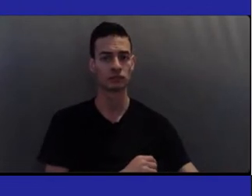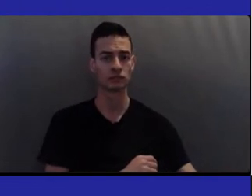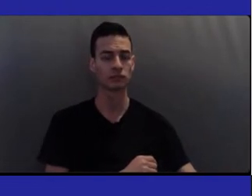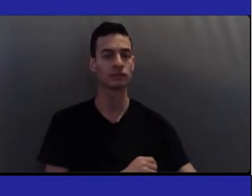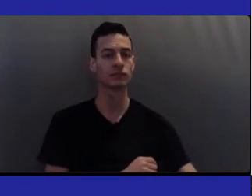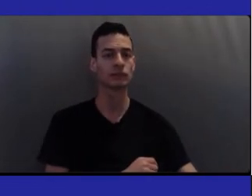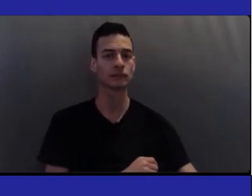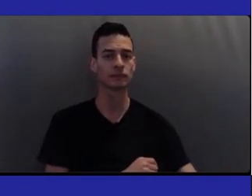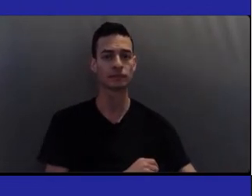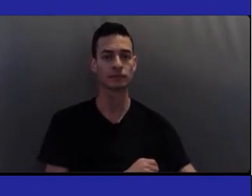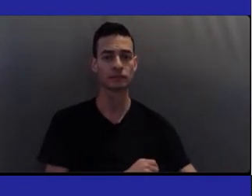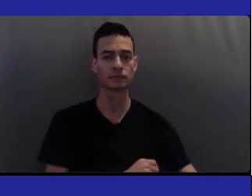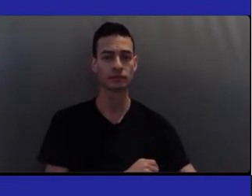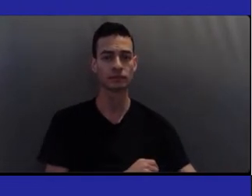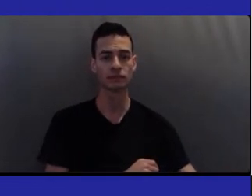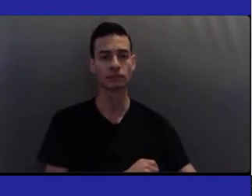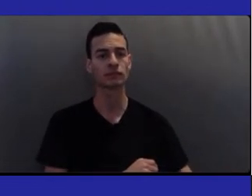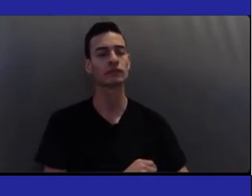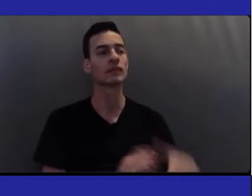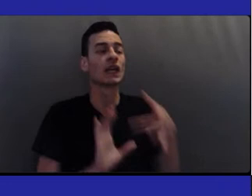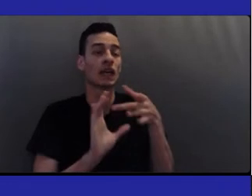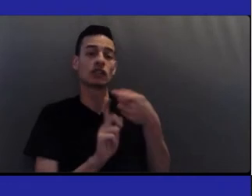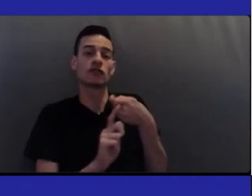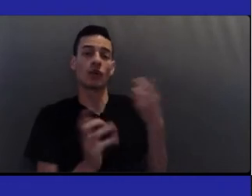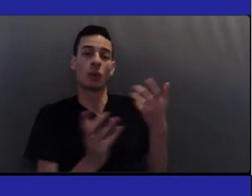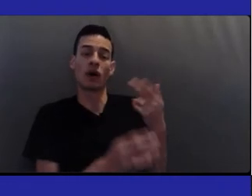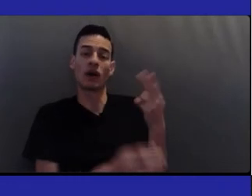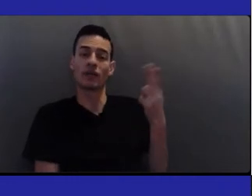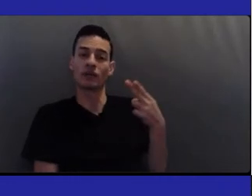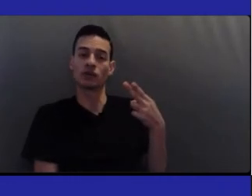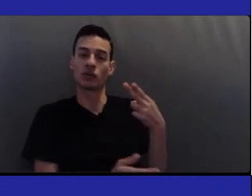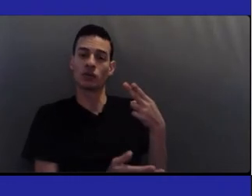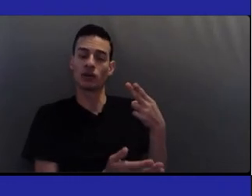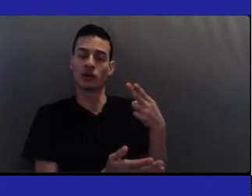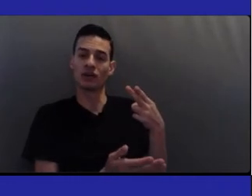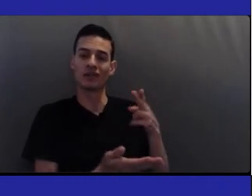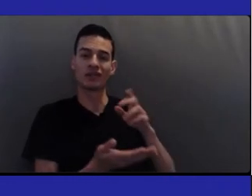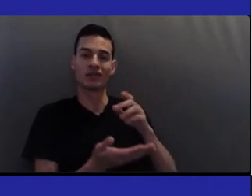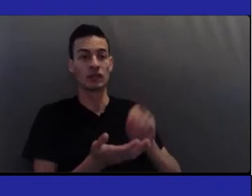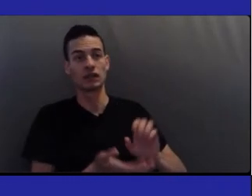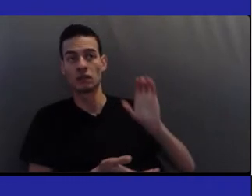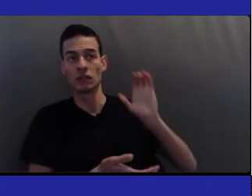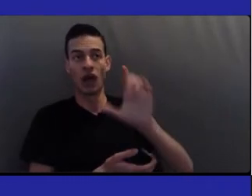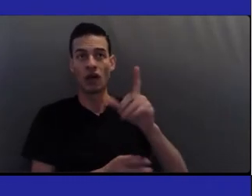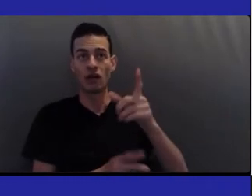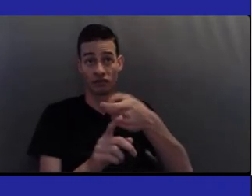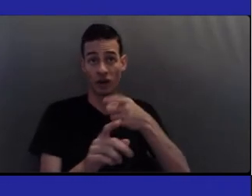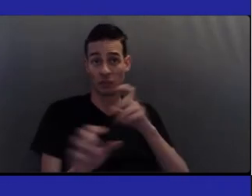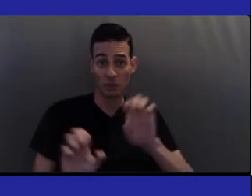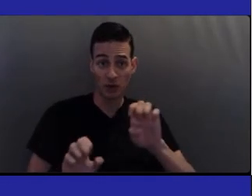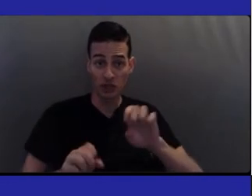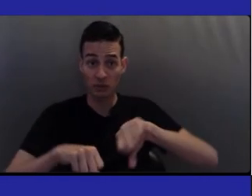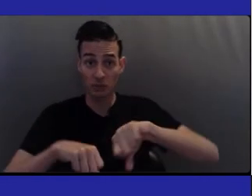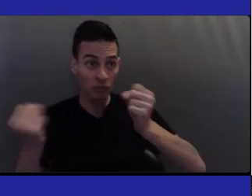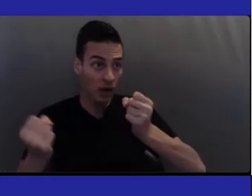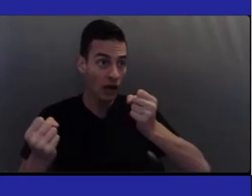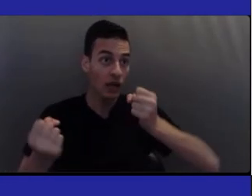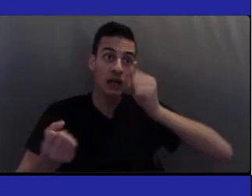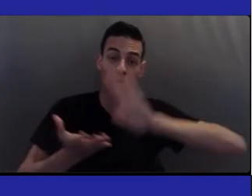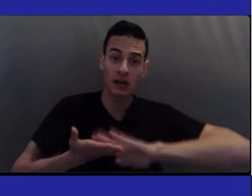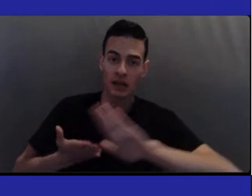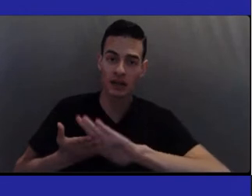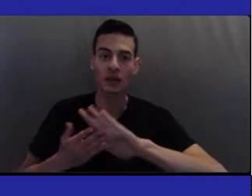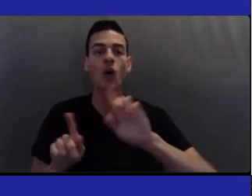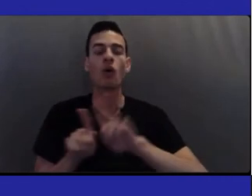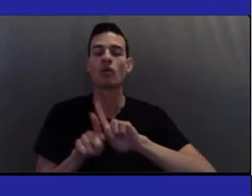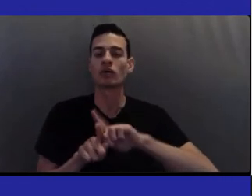So it's based on the historical spending we've seen for emergency cleanings and emergency disinfections we've had. So and for addition of new facilities as well.